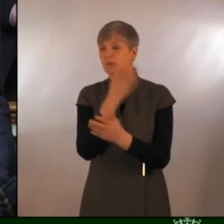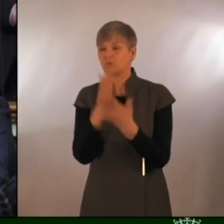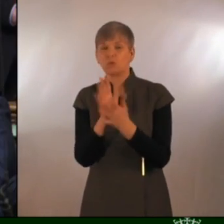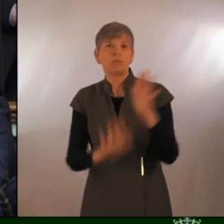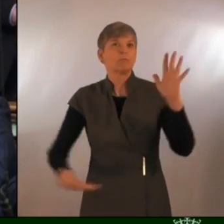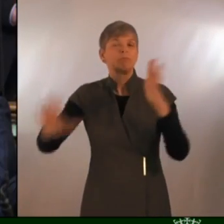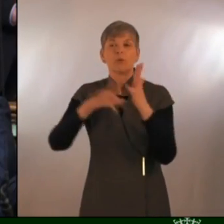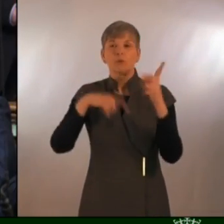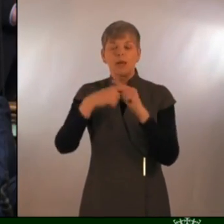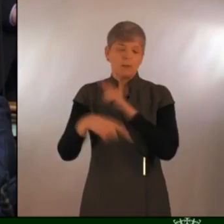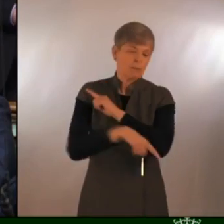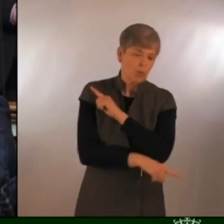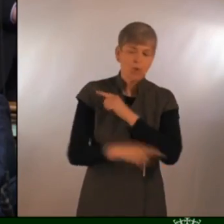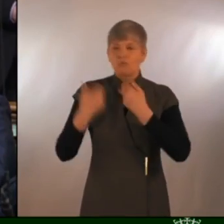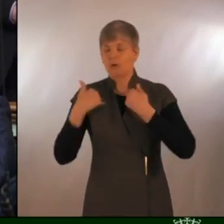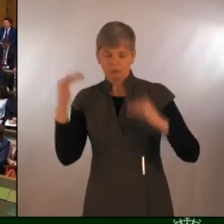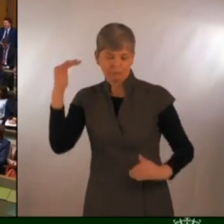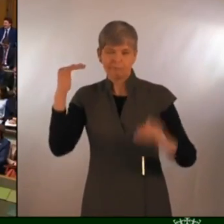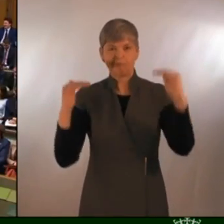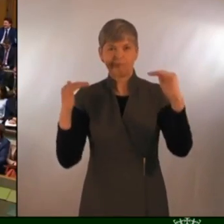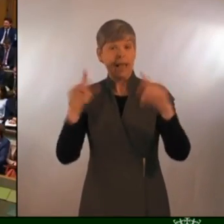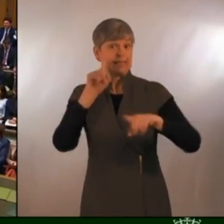succeed, especially in Stoke-on-Trent?